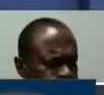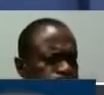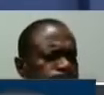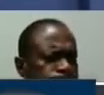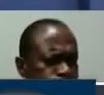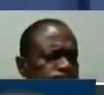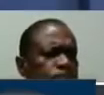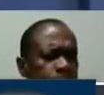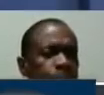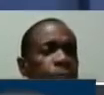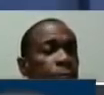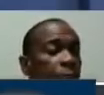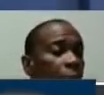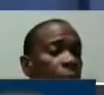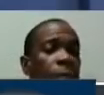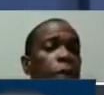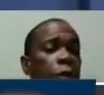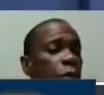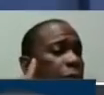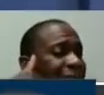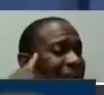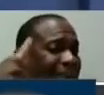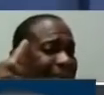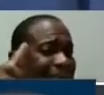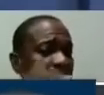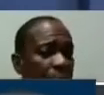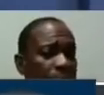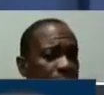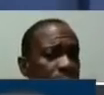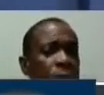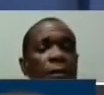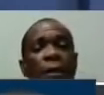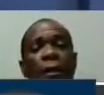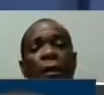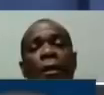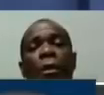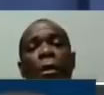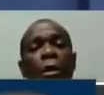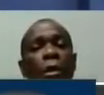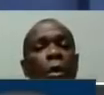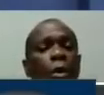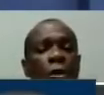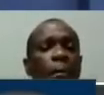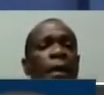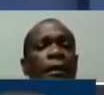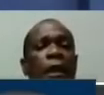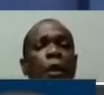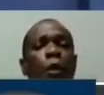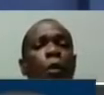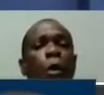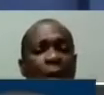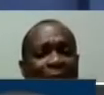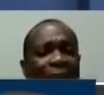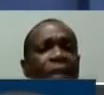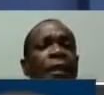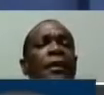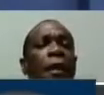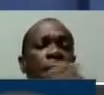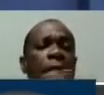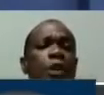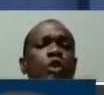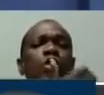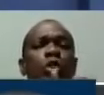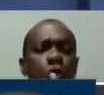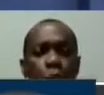automatic prescription refills, and alternate walk-in arrangements. This is because the unvaccinated